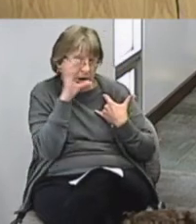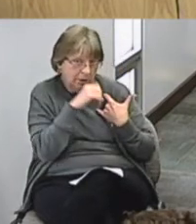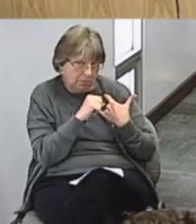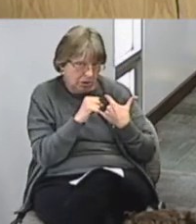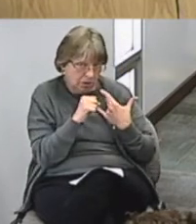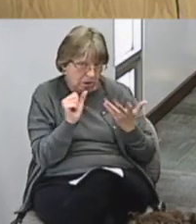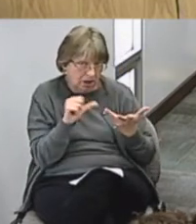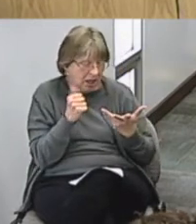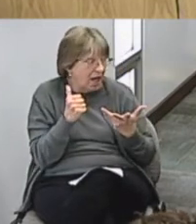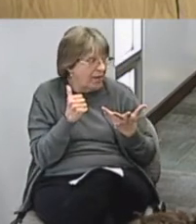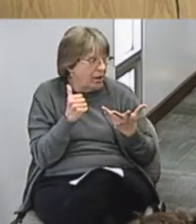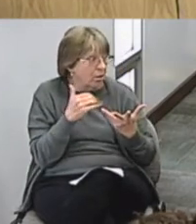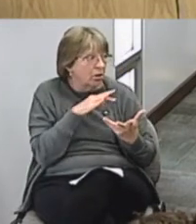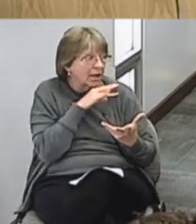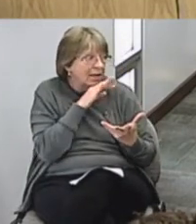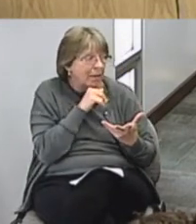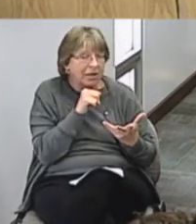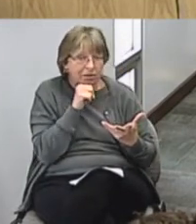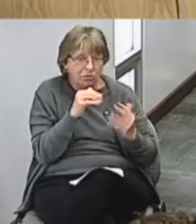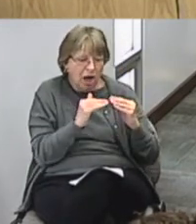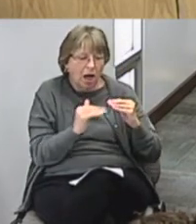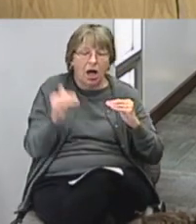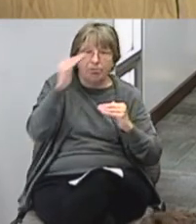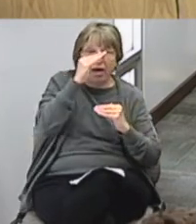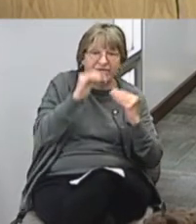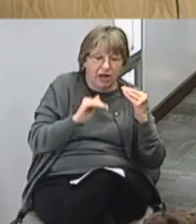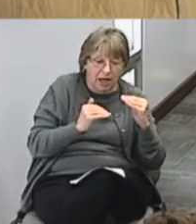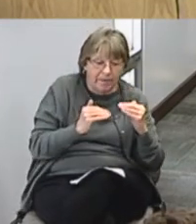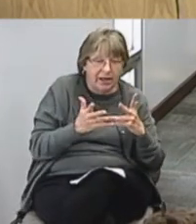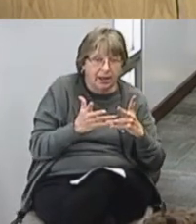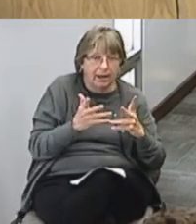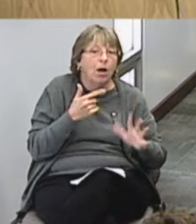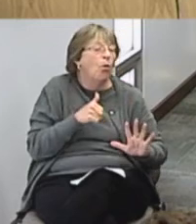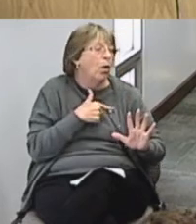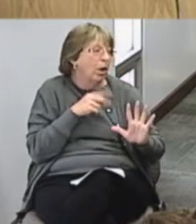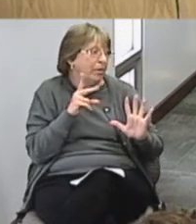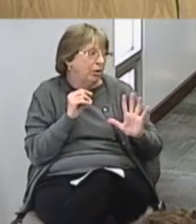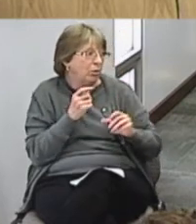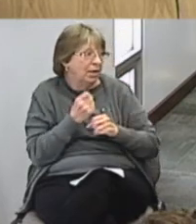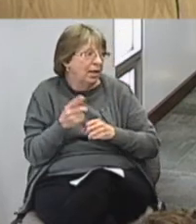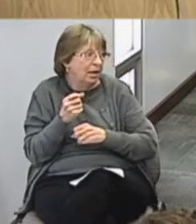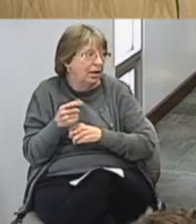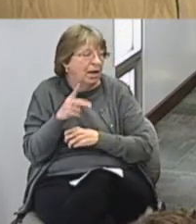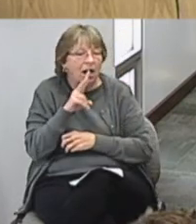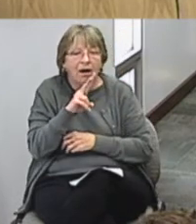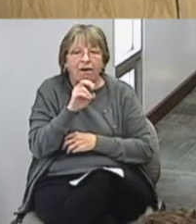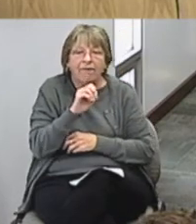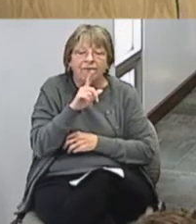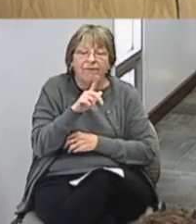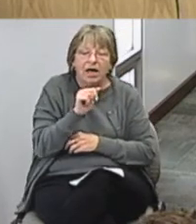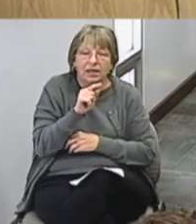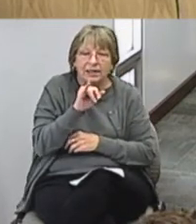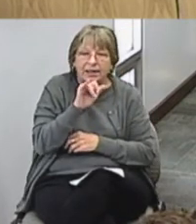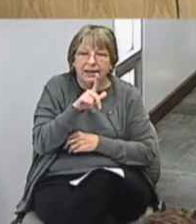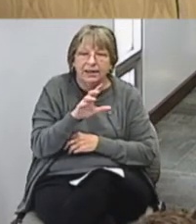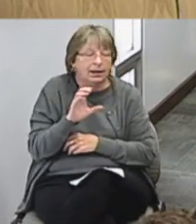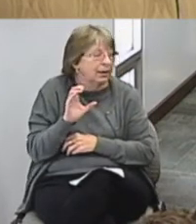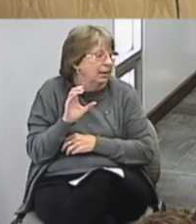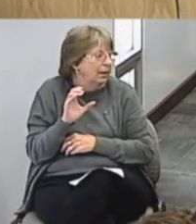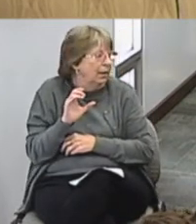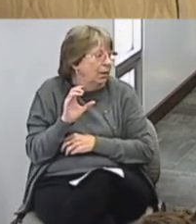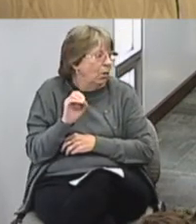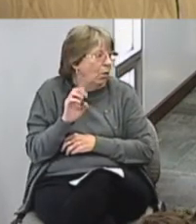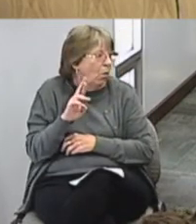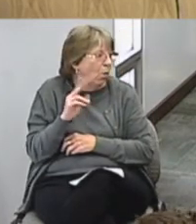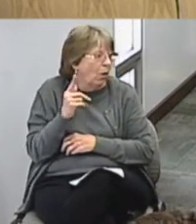are not Well, involved, or? right, we'll be doing that on a yearly basis. The volatile organic compounds are sampled for every